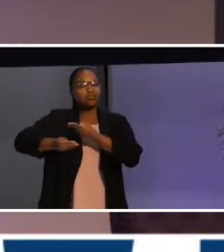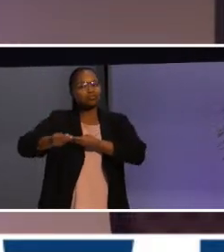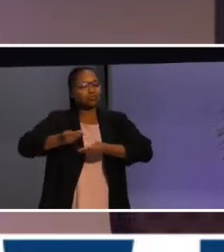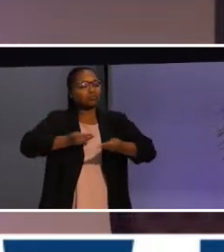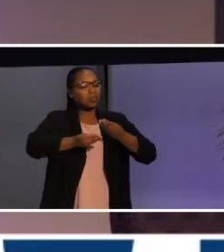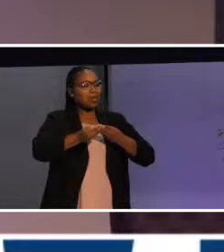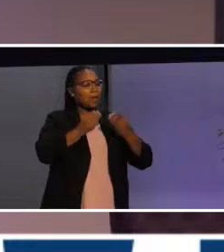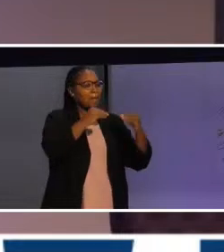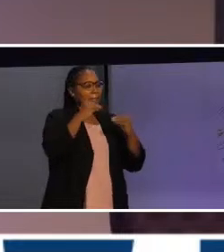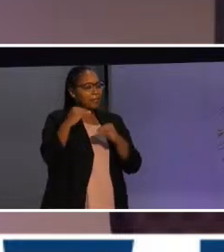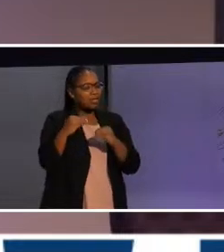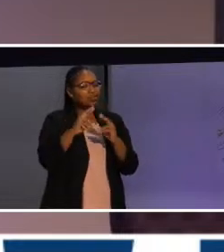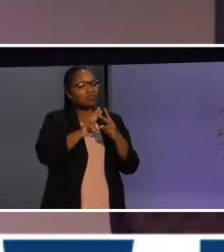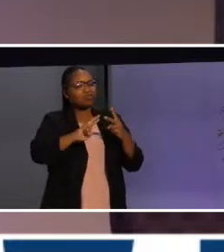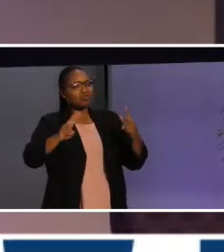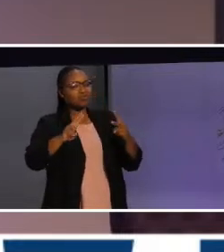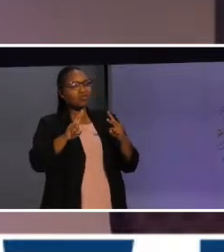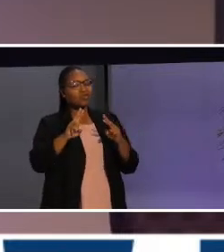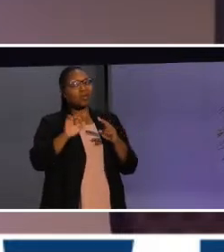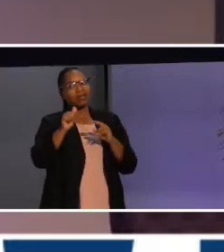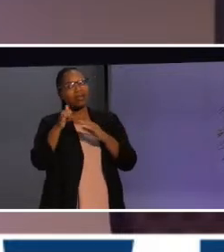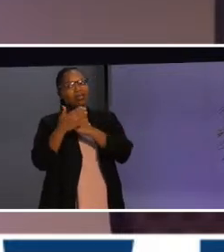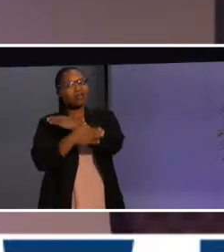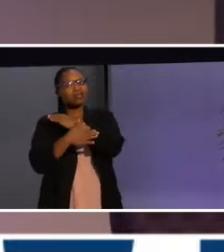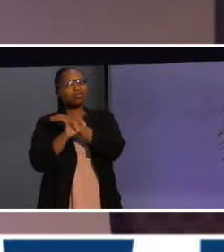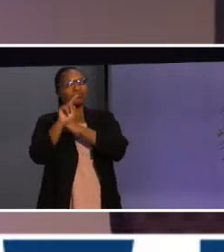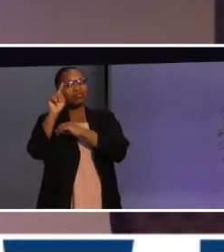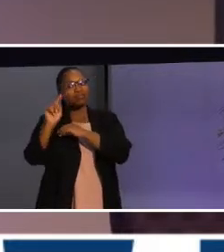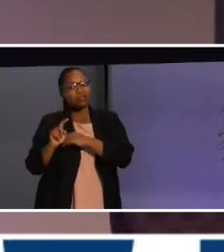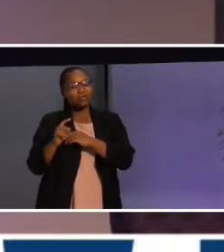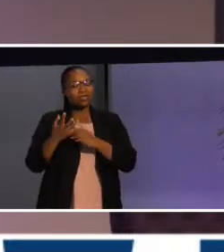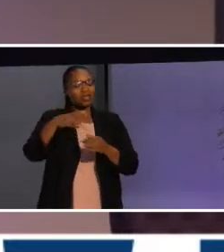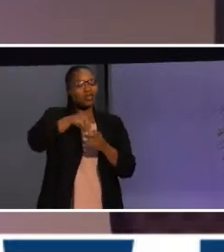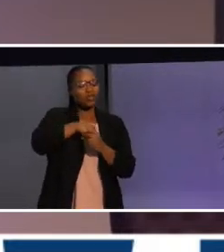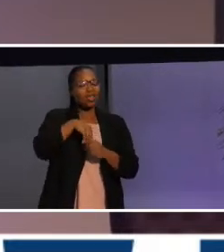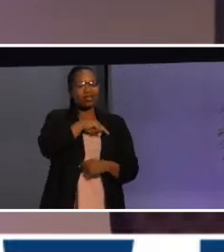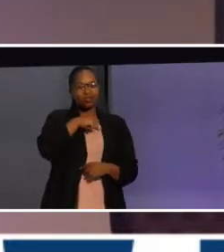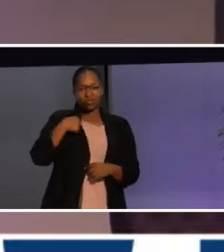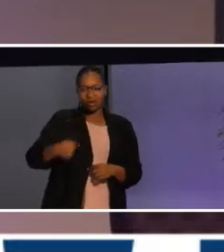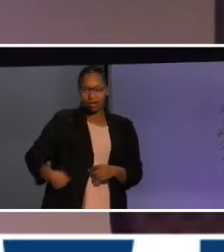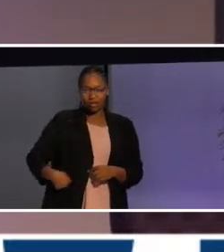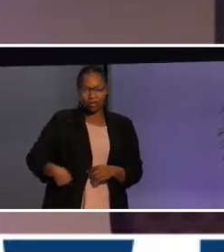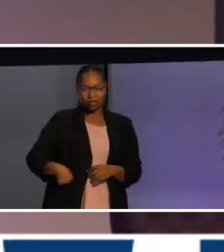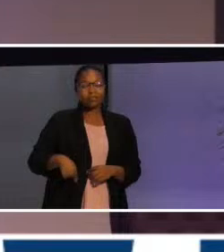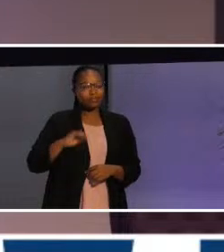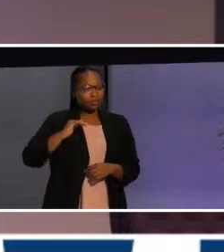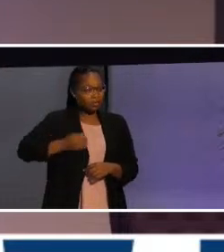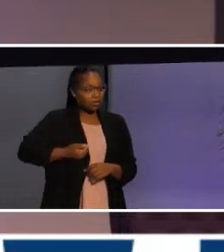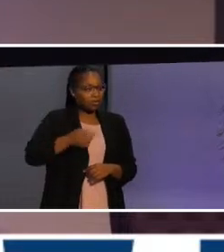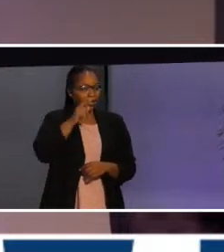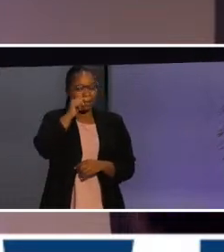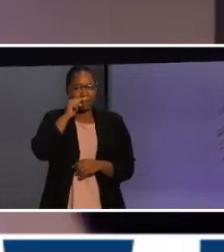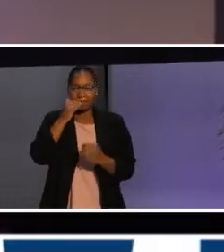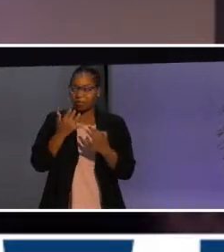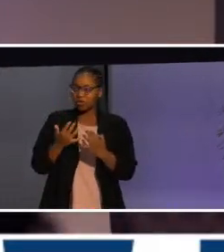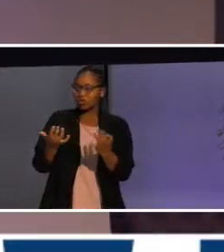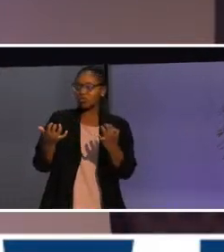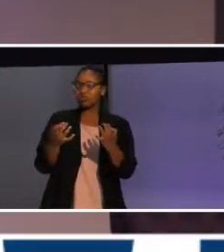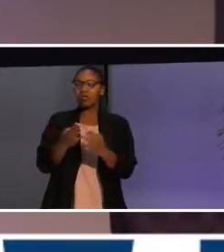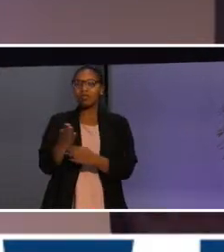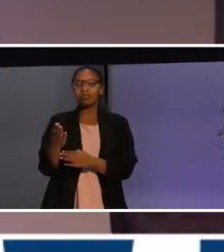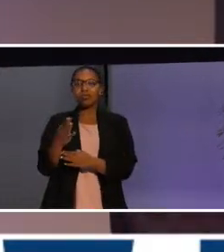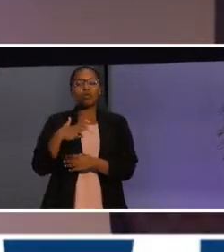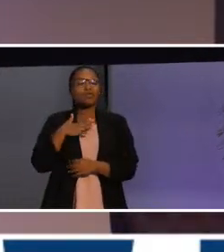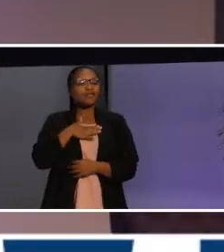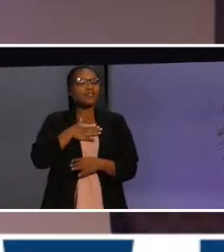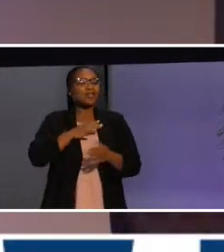China. Ladies and gentlemen, we want you to feel at home in our continent.